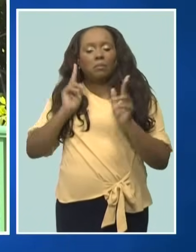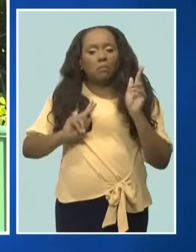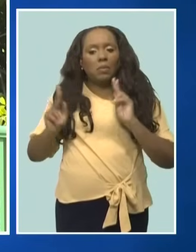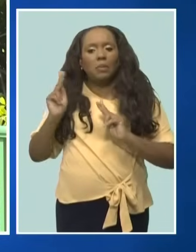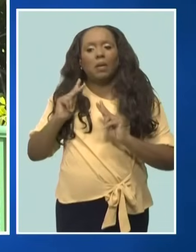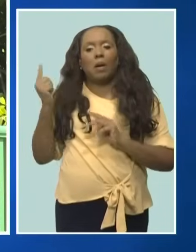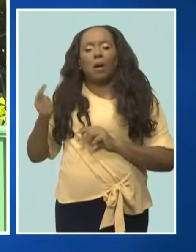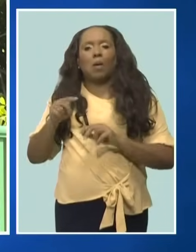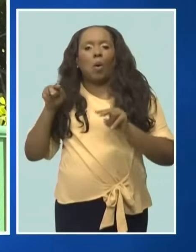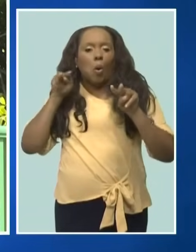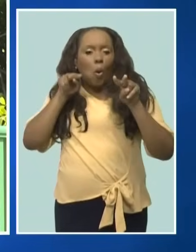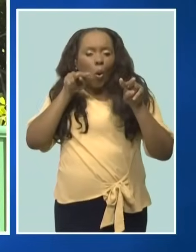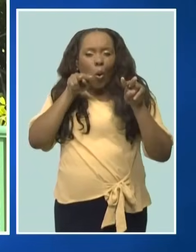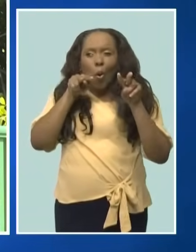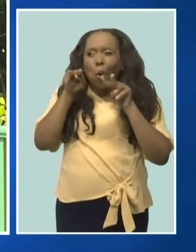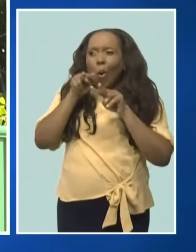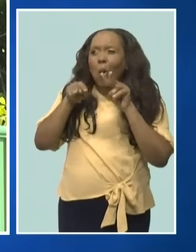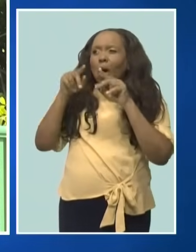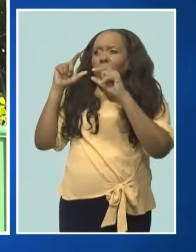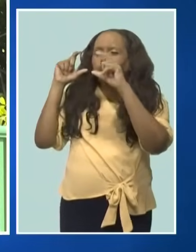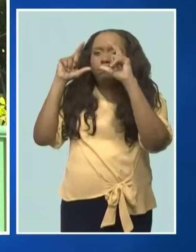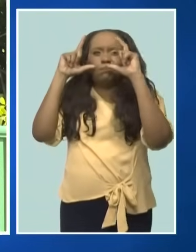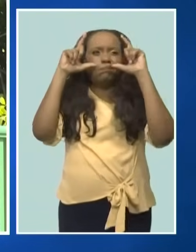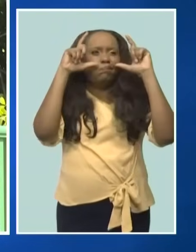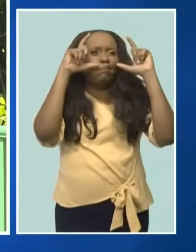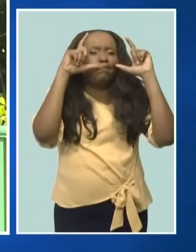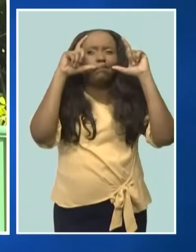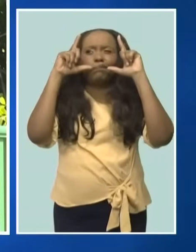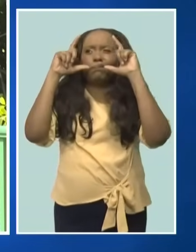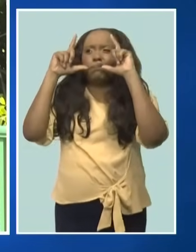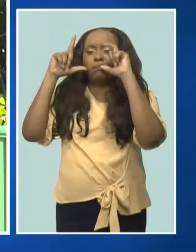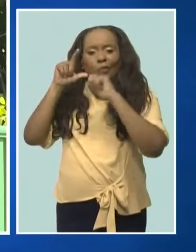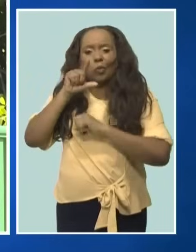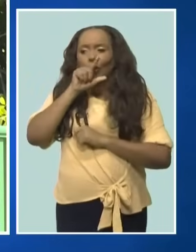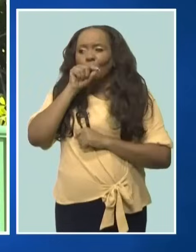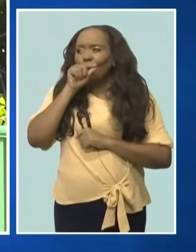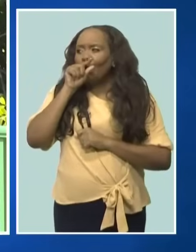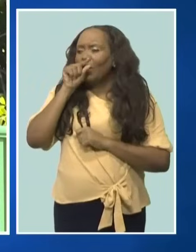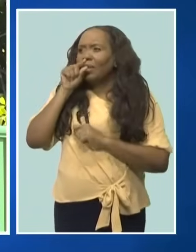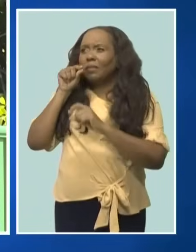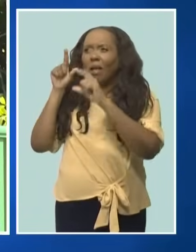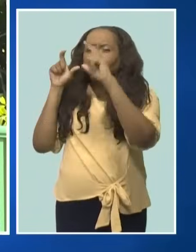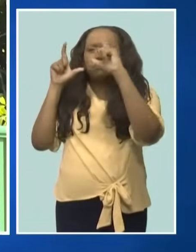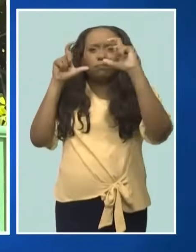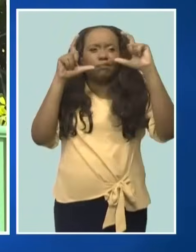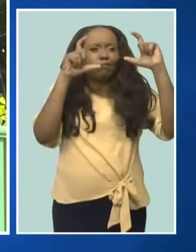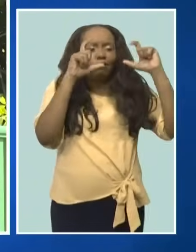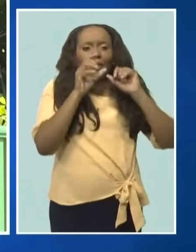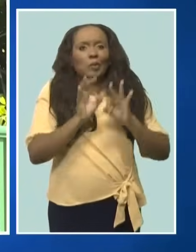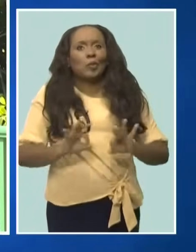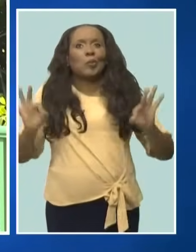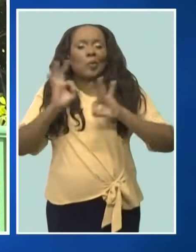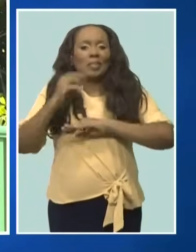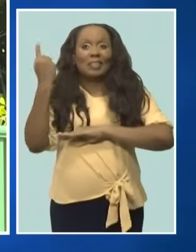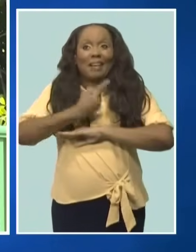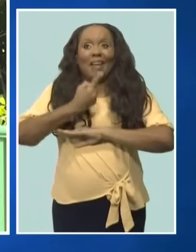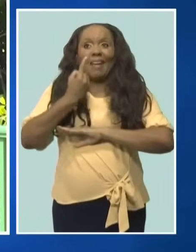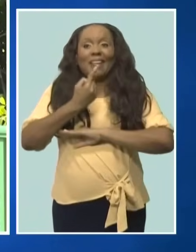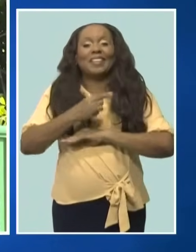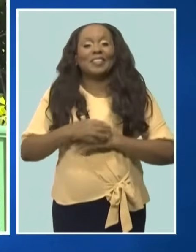region's effort to record and photograph as many birds as possible on this important day.